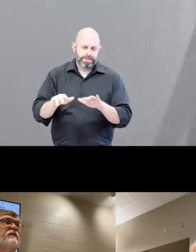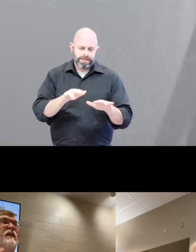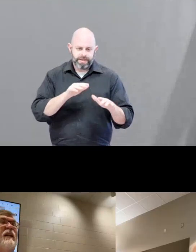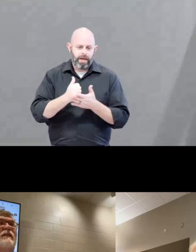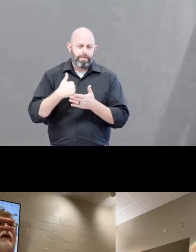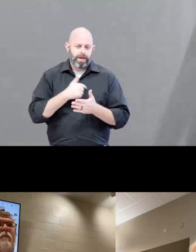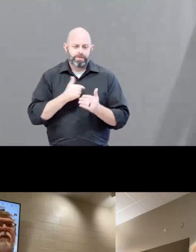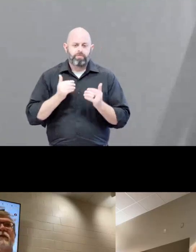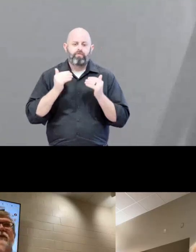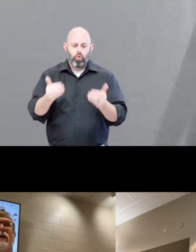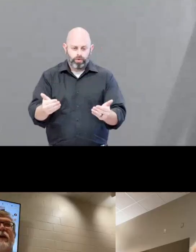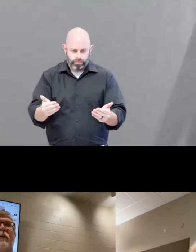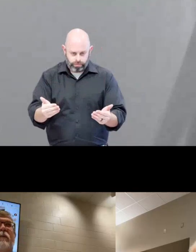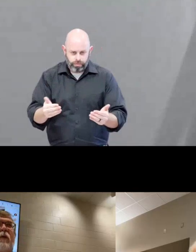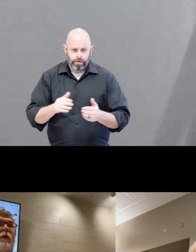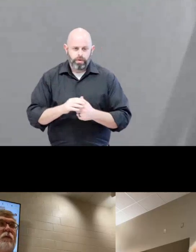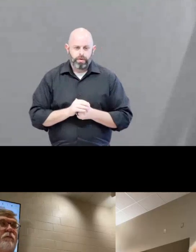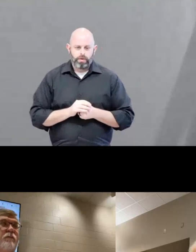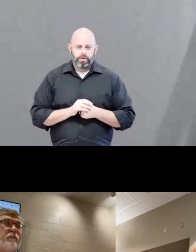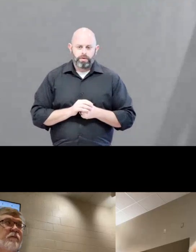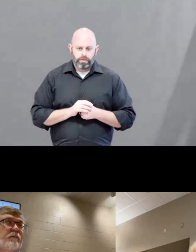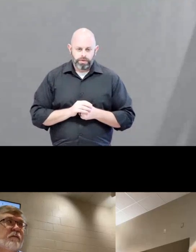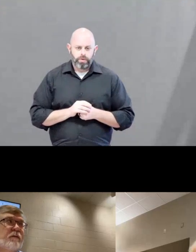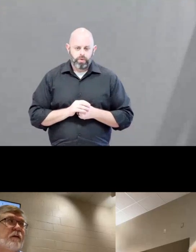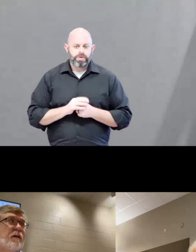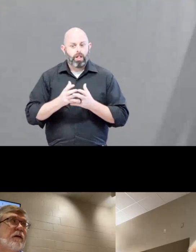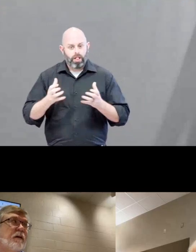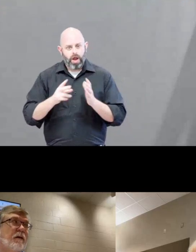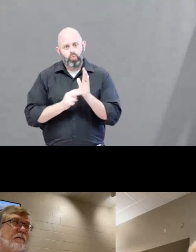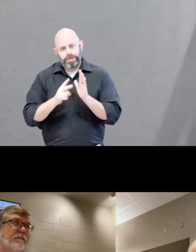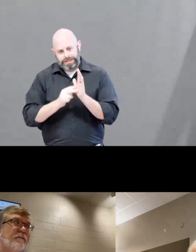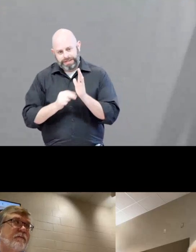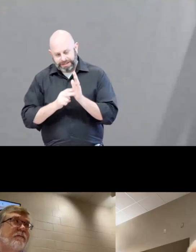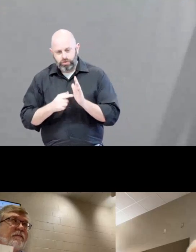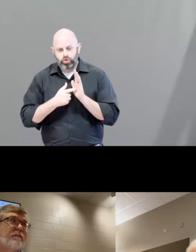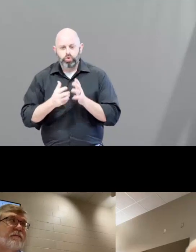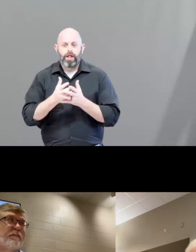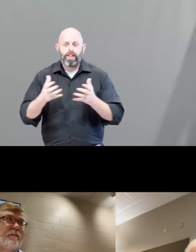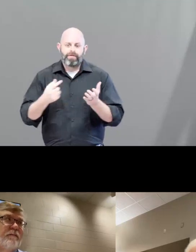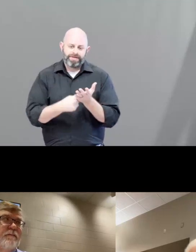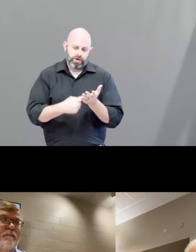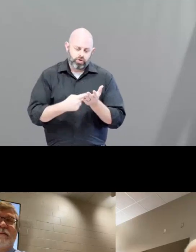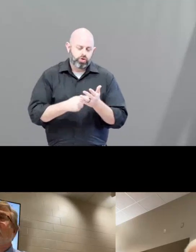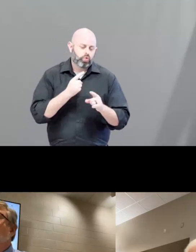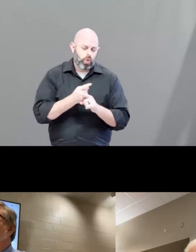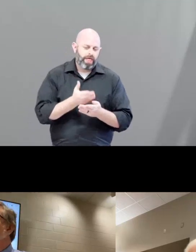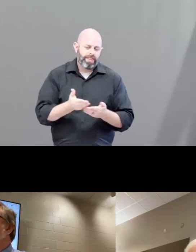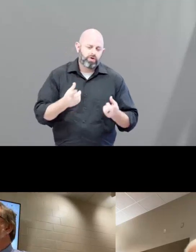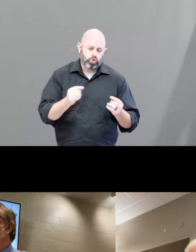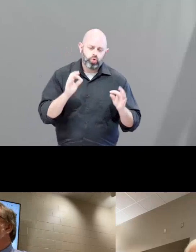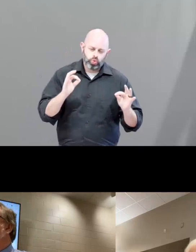forward, moving us forward each time. It's a lot of reading, I'm sure a lot of discussion, but it's the right thing to do.